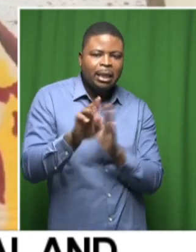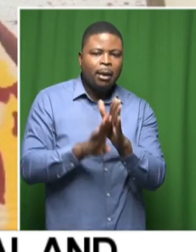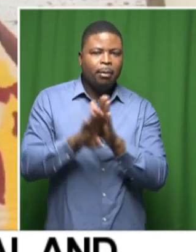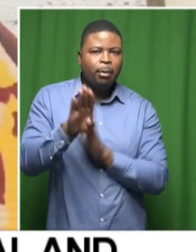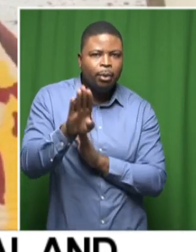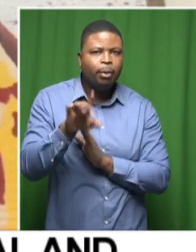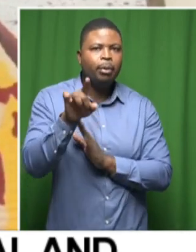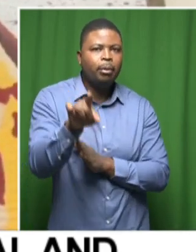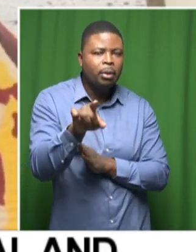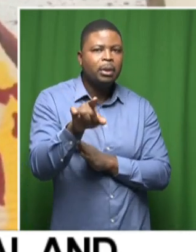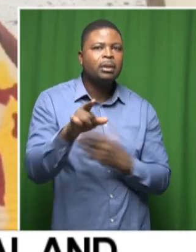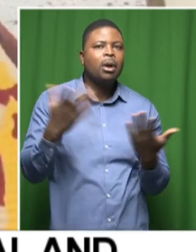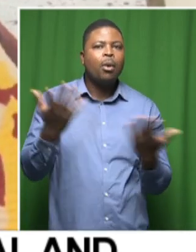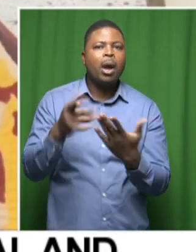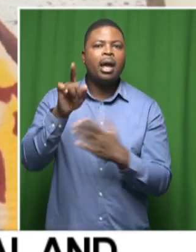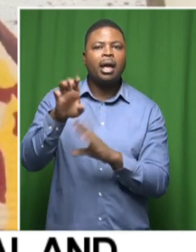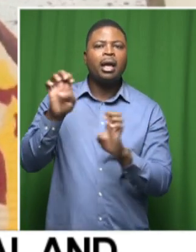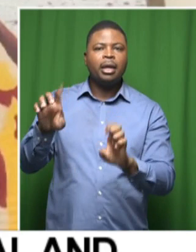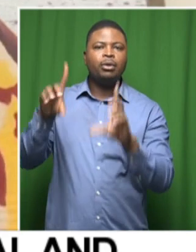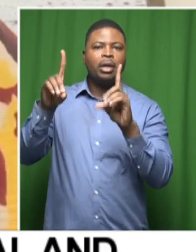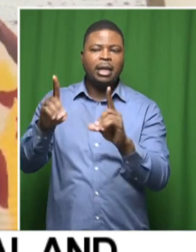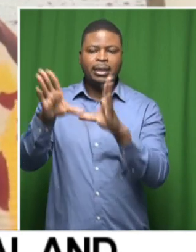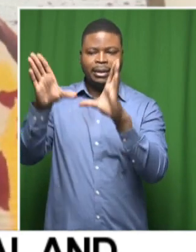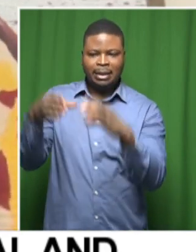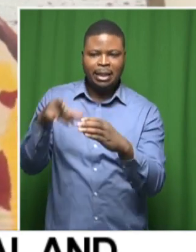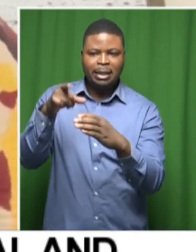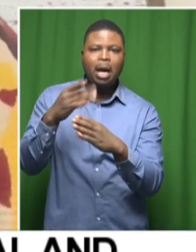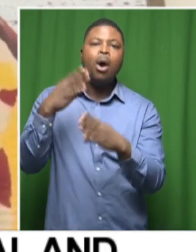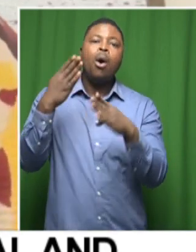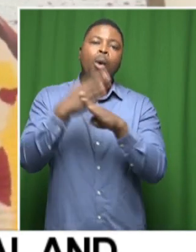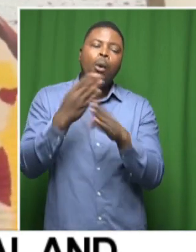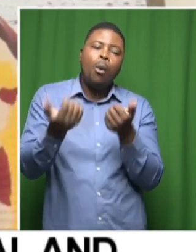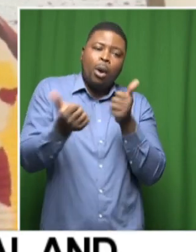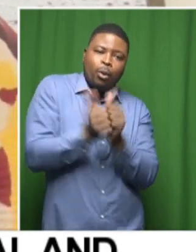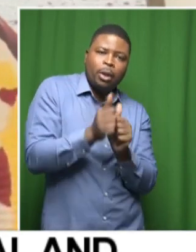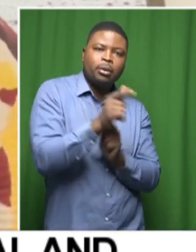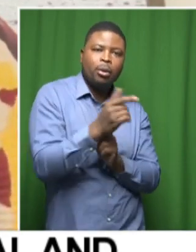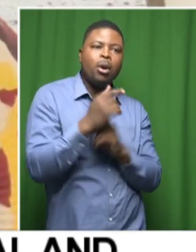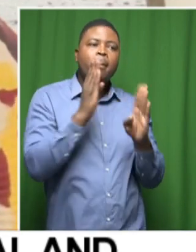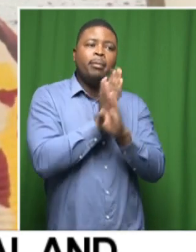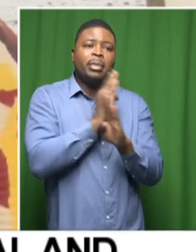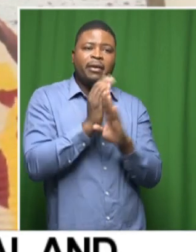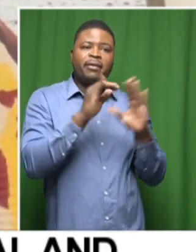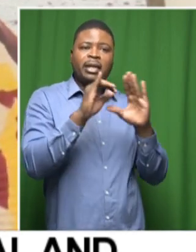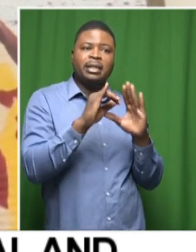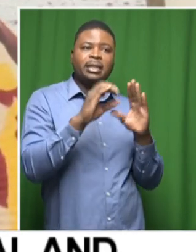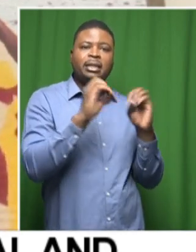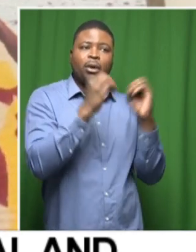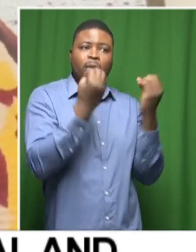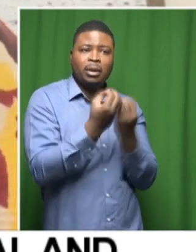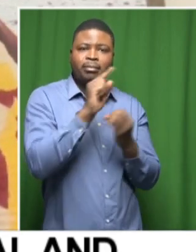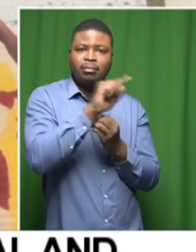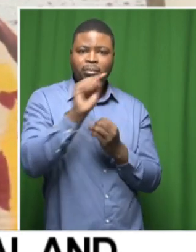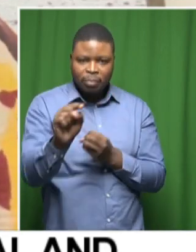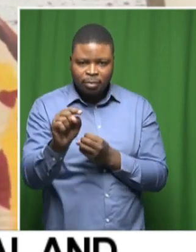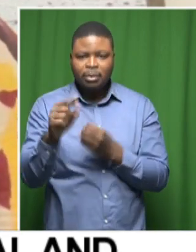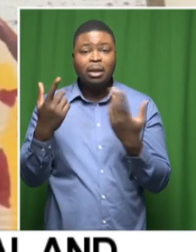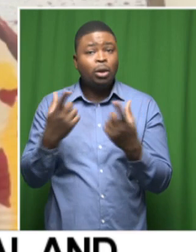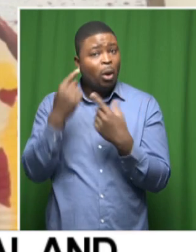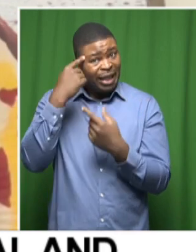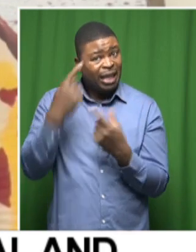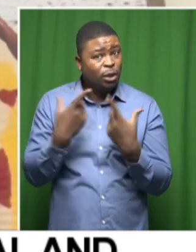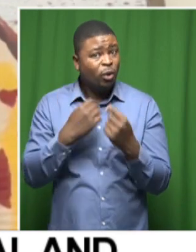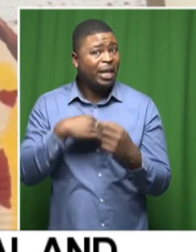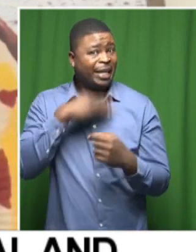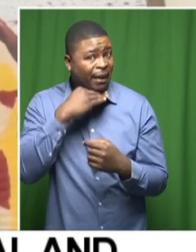education sector, okay, and worked with the private sector to highlight and find those? That's the one. Then the second, perhaps